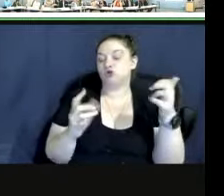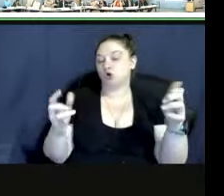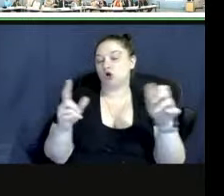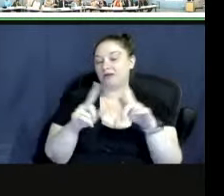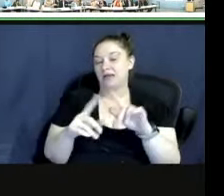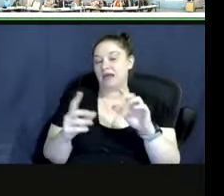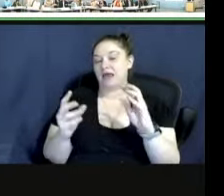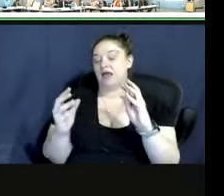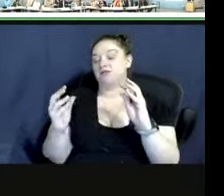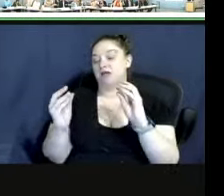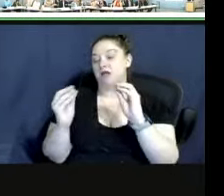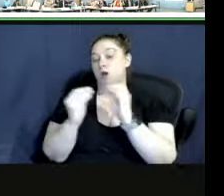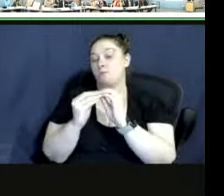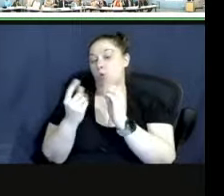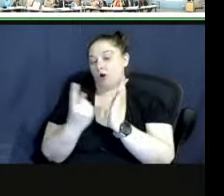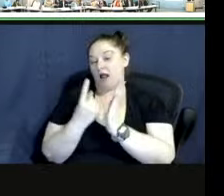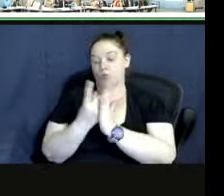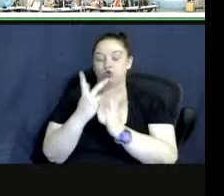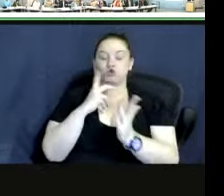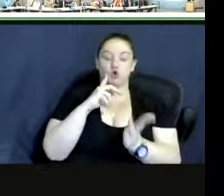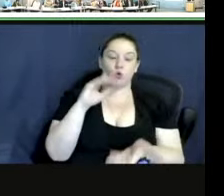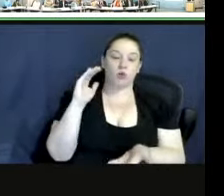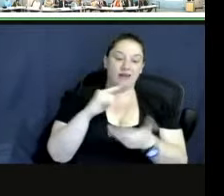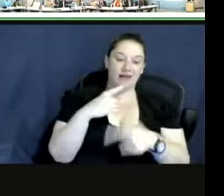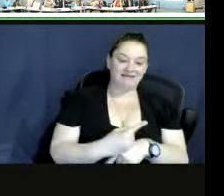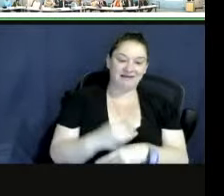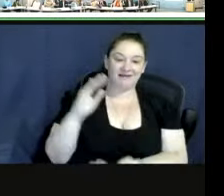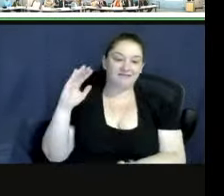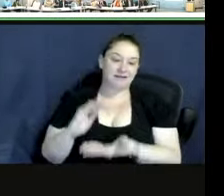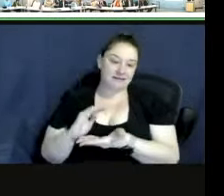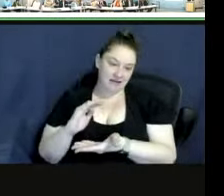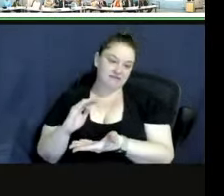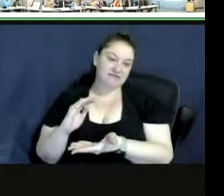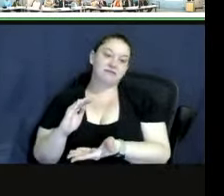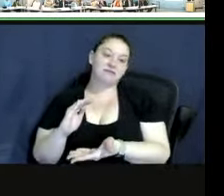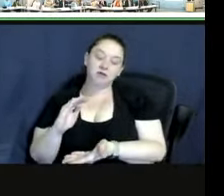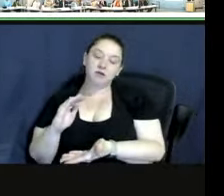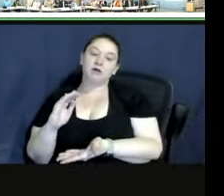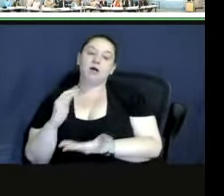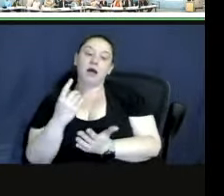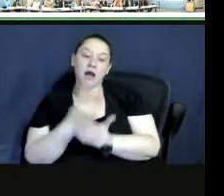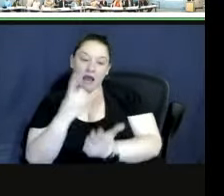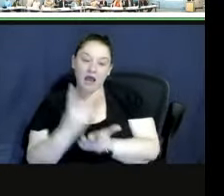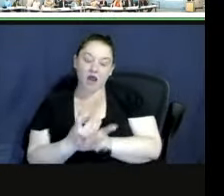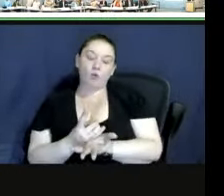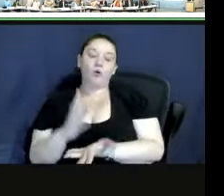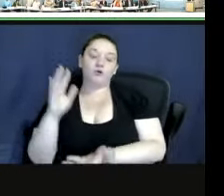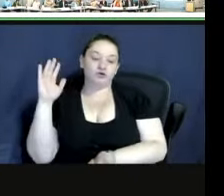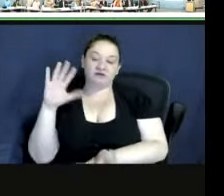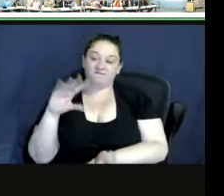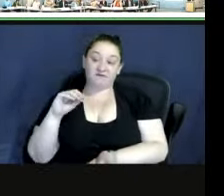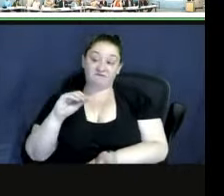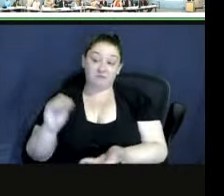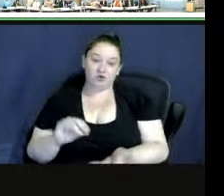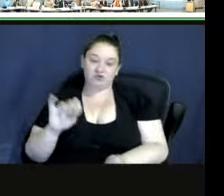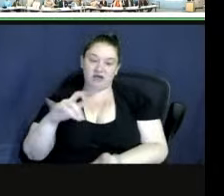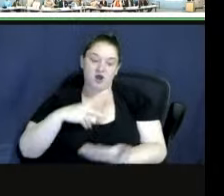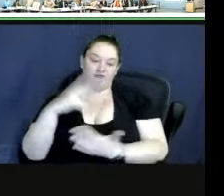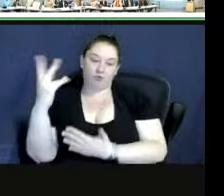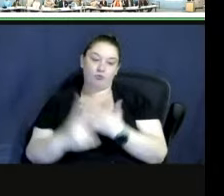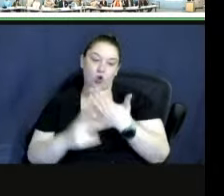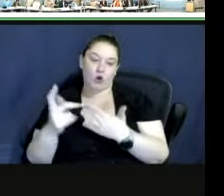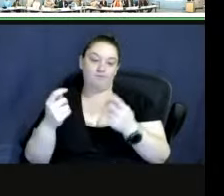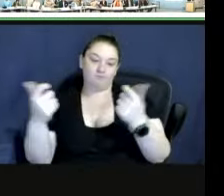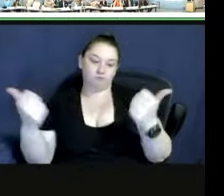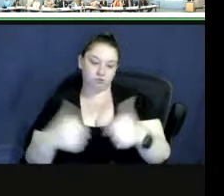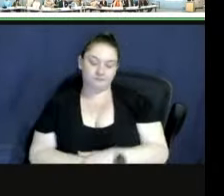less, lower hours, and 50% of the programming. So some of the story times, the Reptile Man, all those programs, about 50%